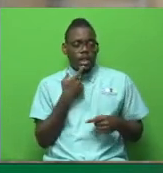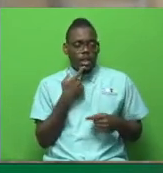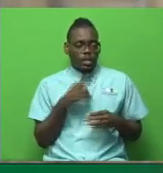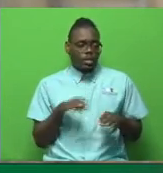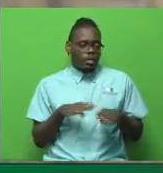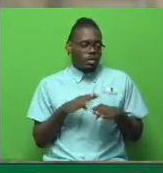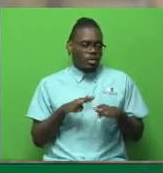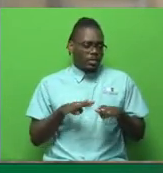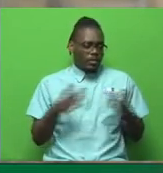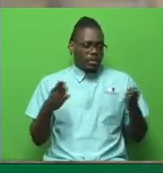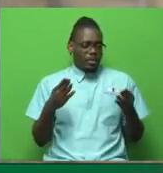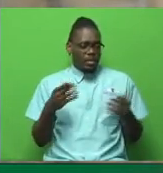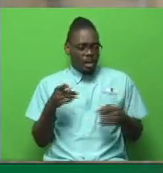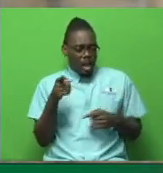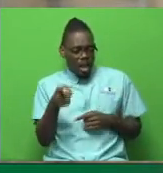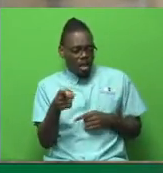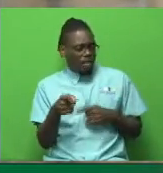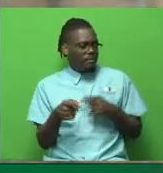masqueraders